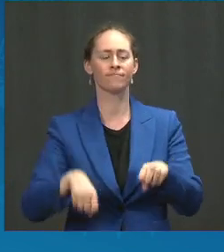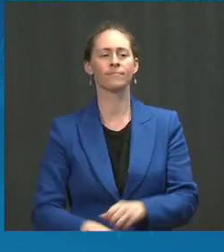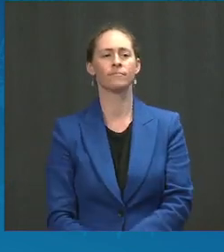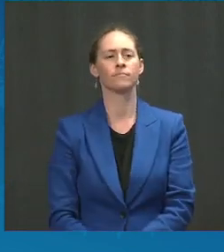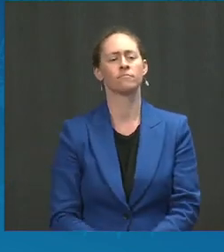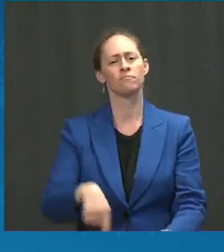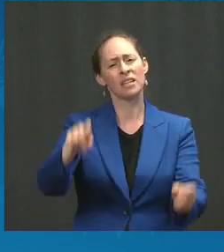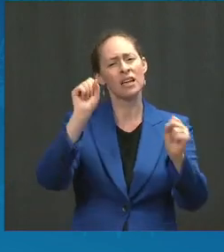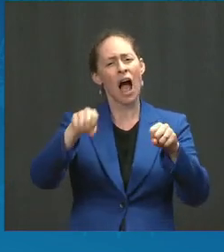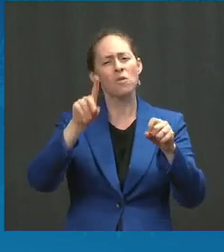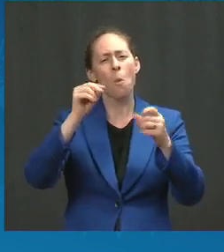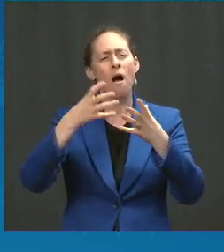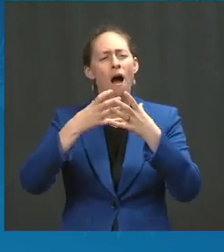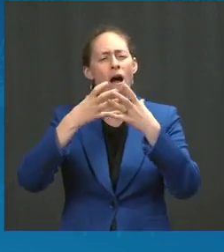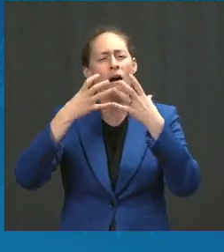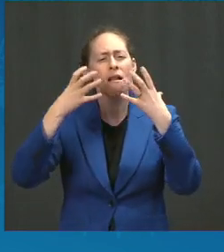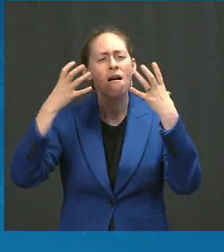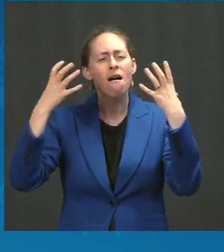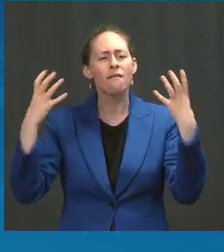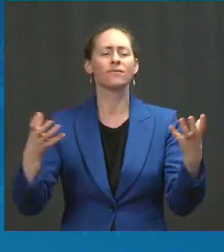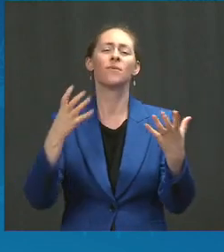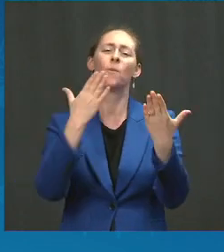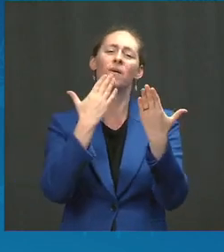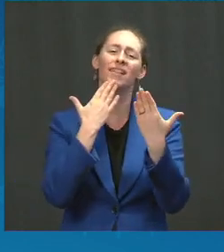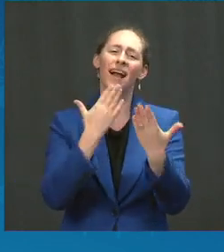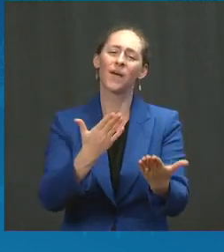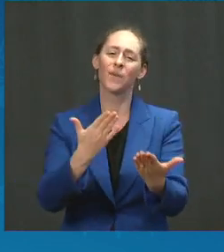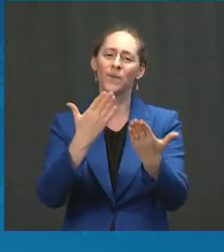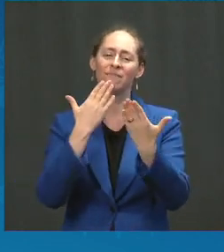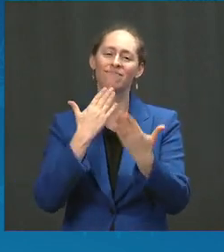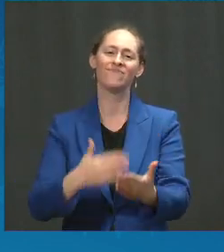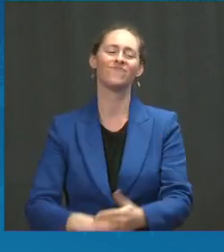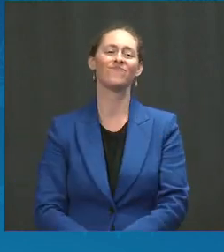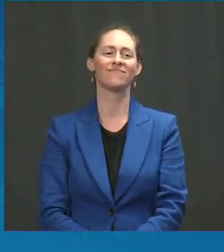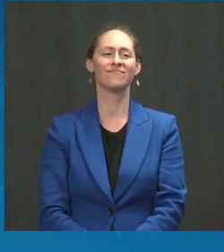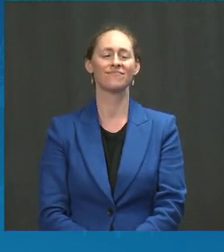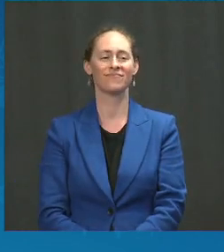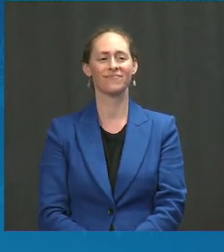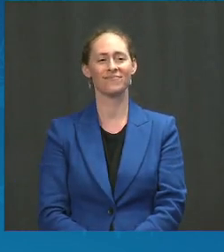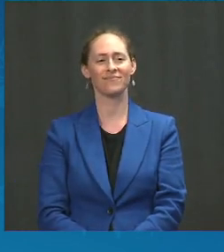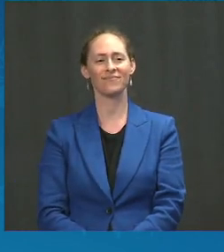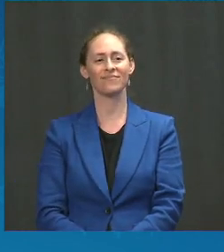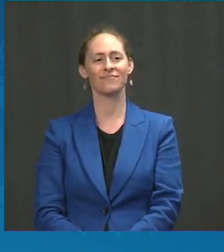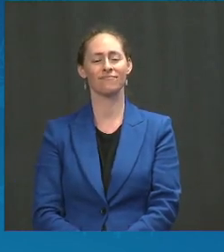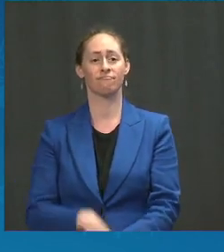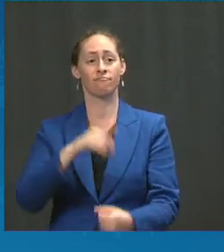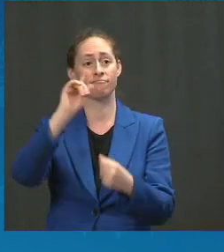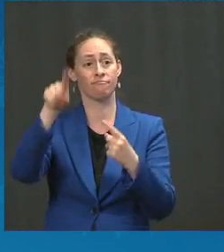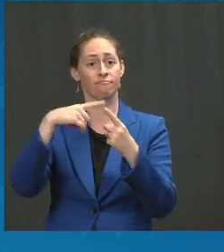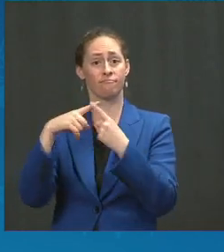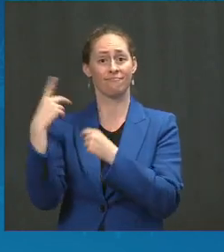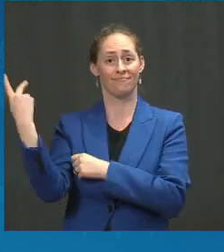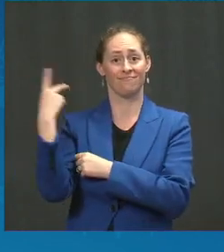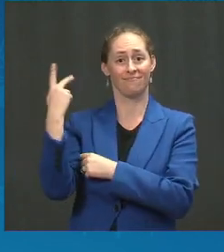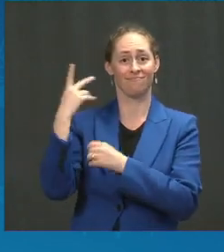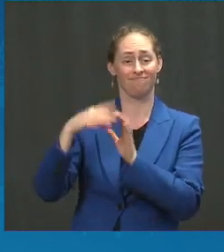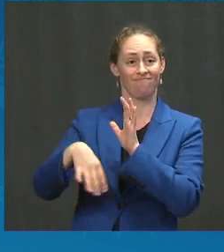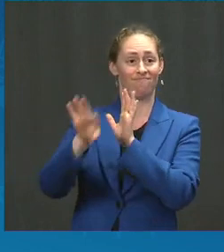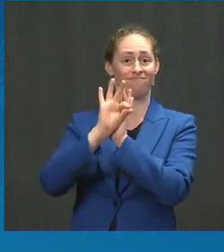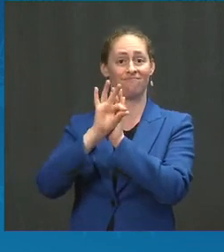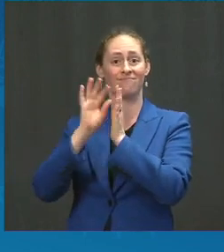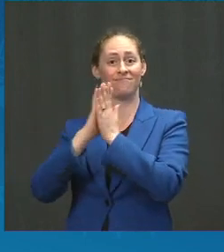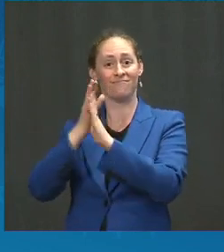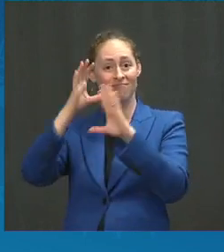thank you. When the president and I first took office, one of our top priorities was to provide